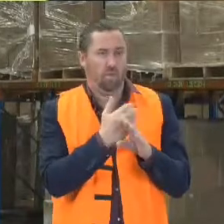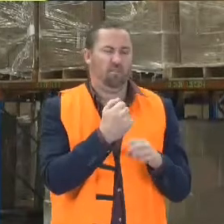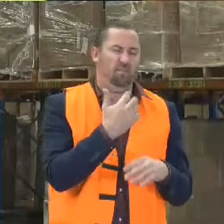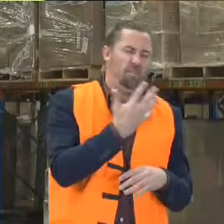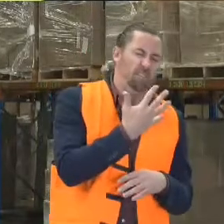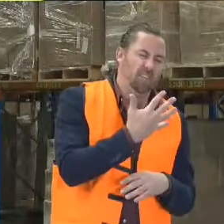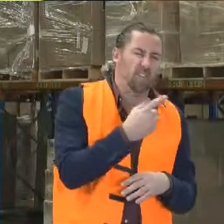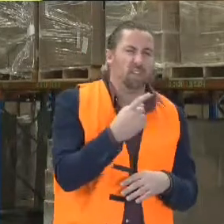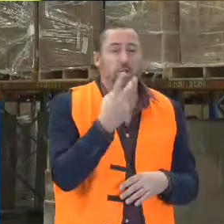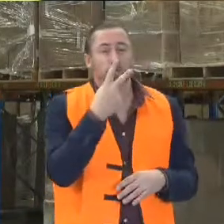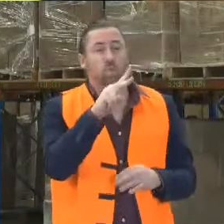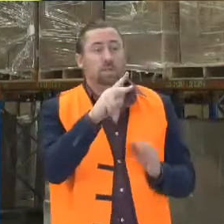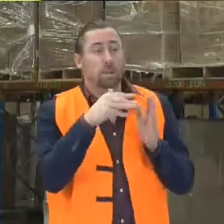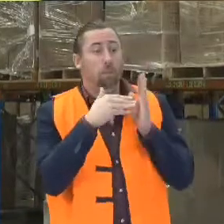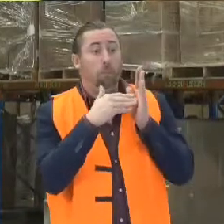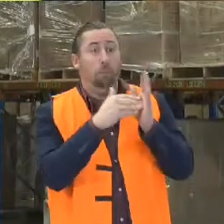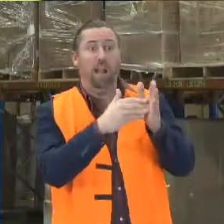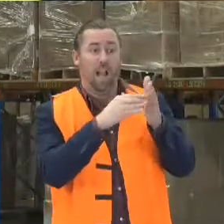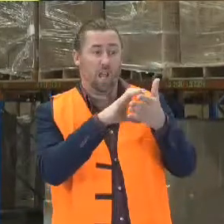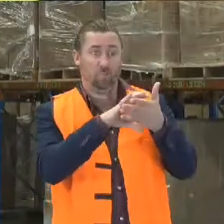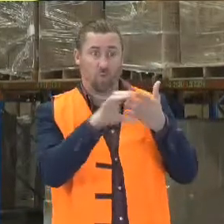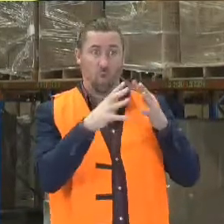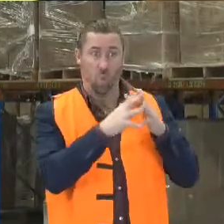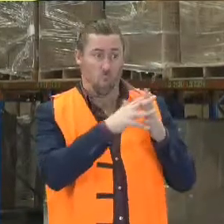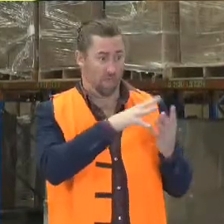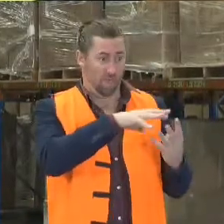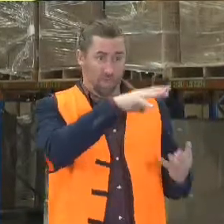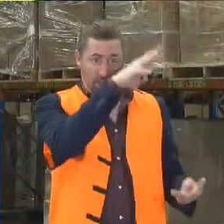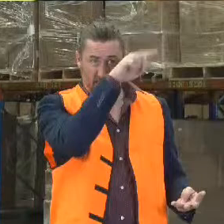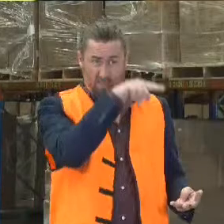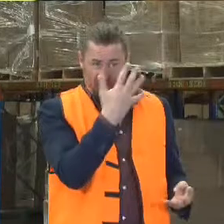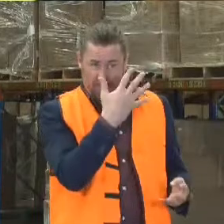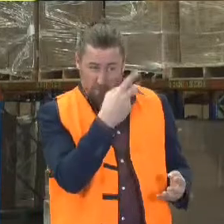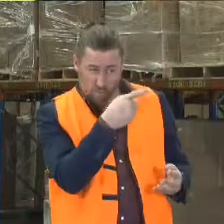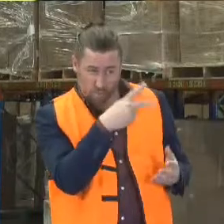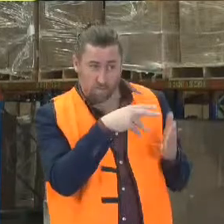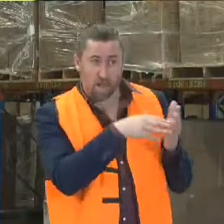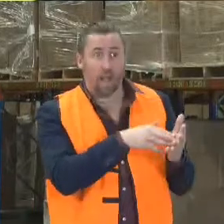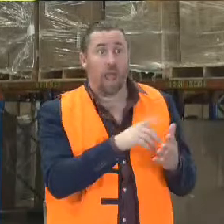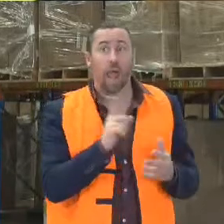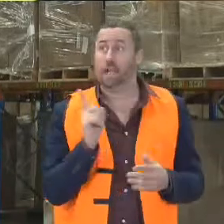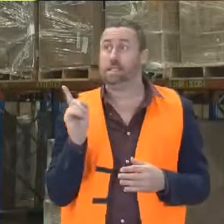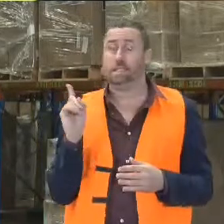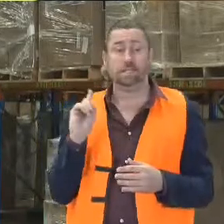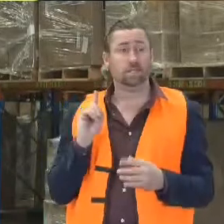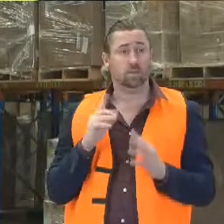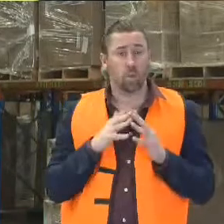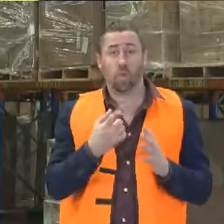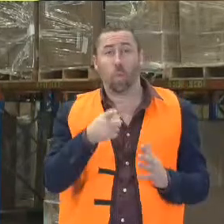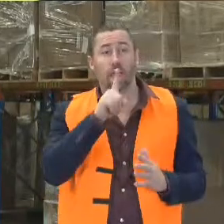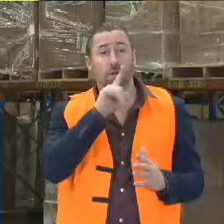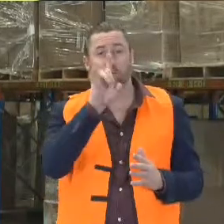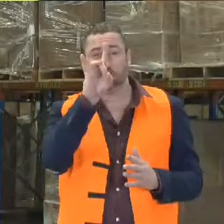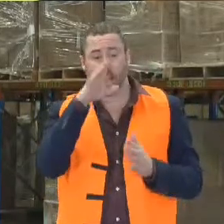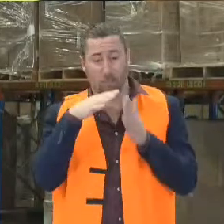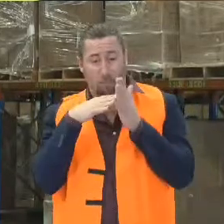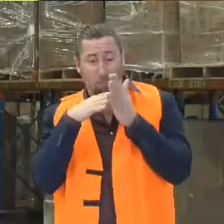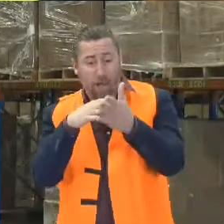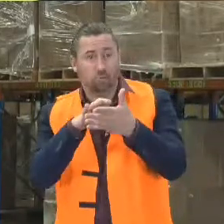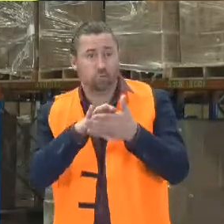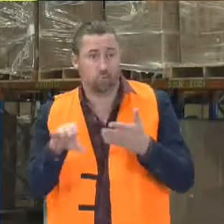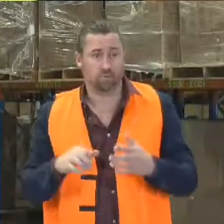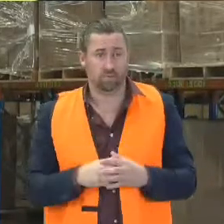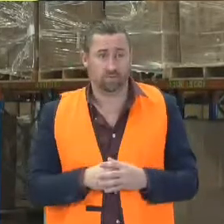to $20 million worth of stock. We now have $110 million worth of stock,